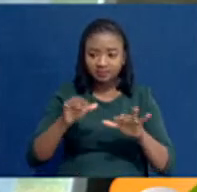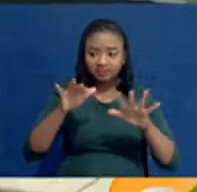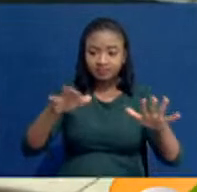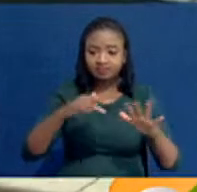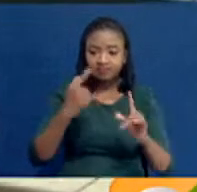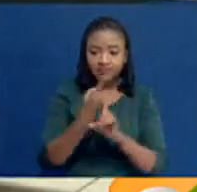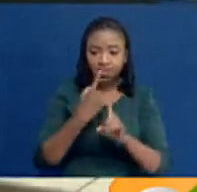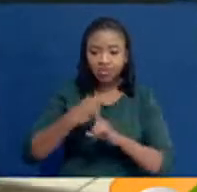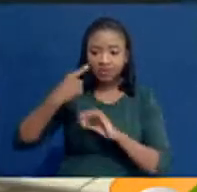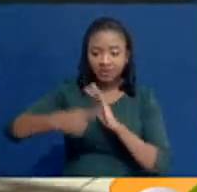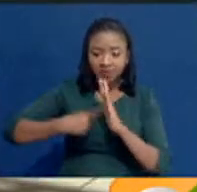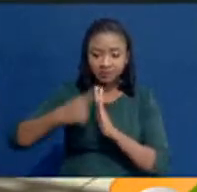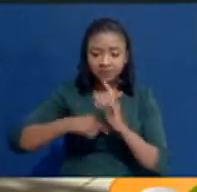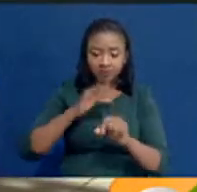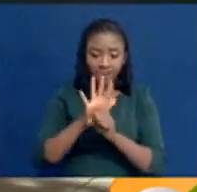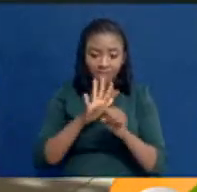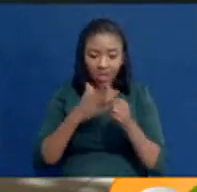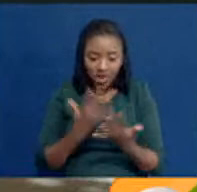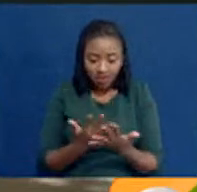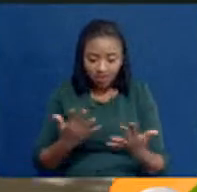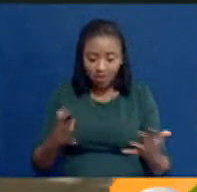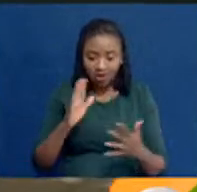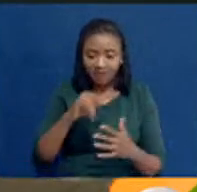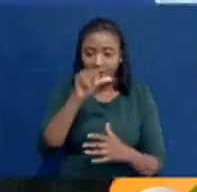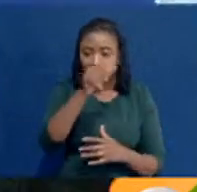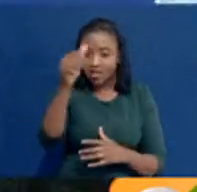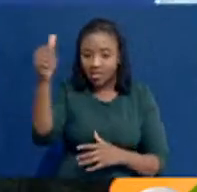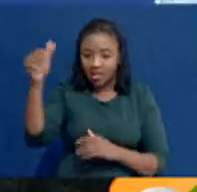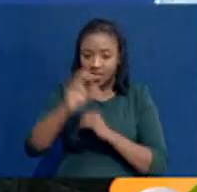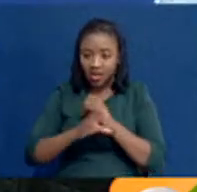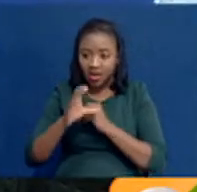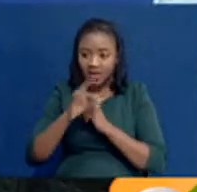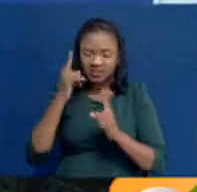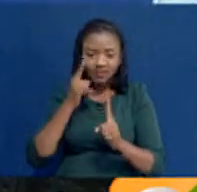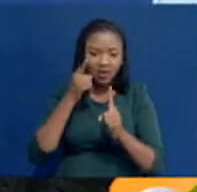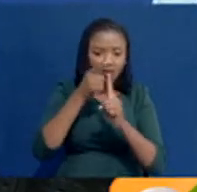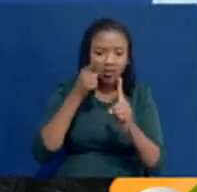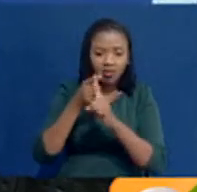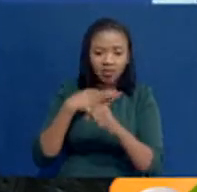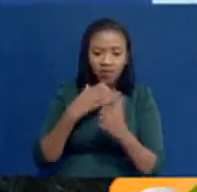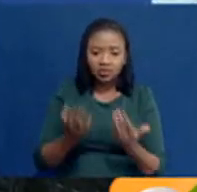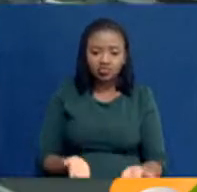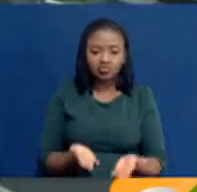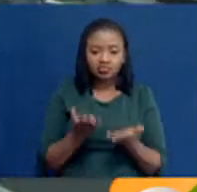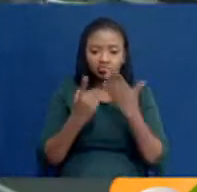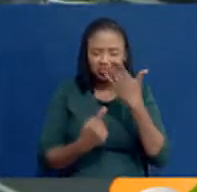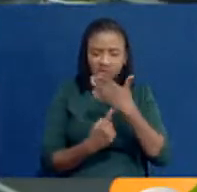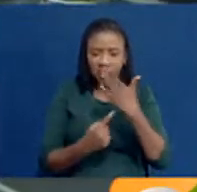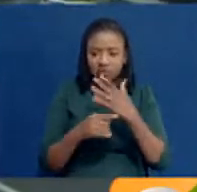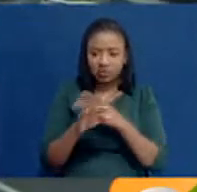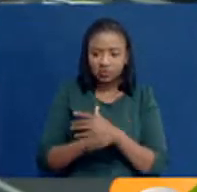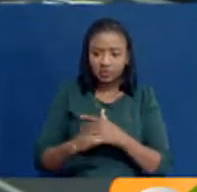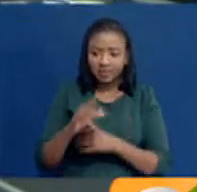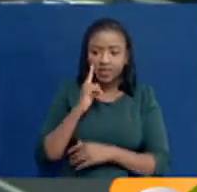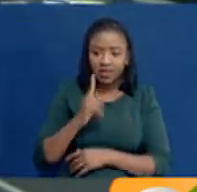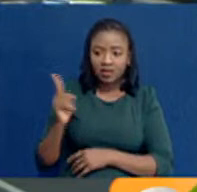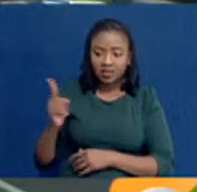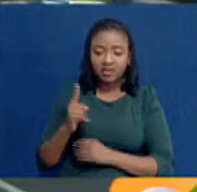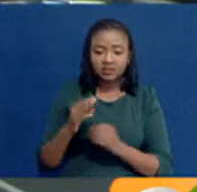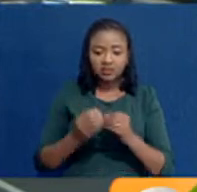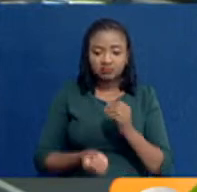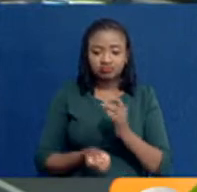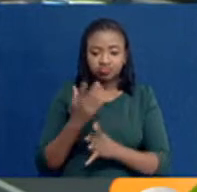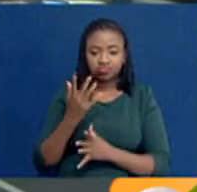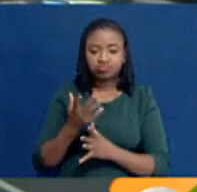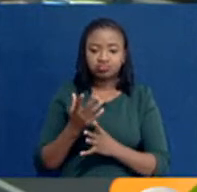factories. Many of the products are those that are coming from outside. Targeting the ever-growing tech space in Kenya, Gearbox opened up space for